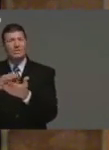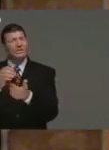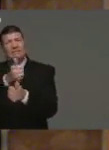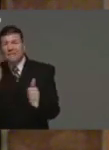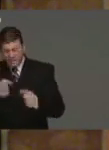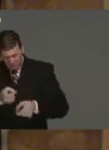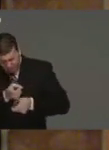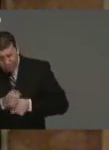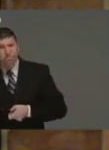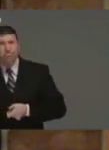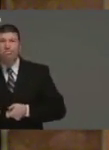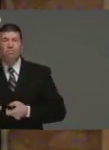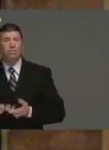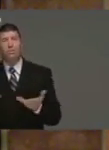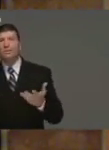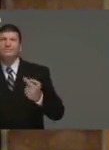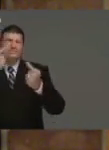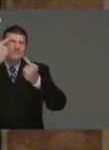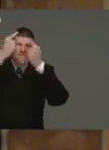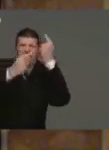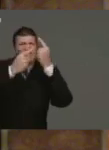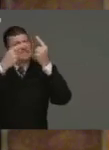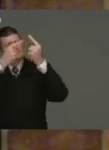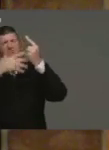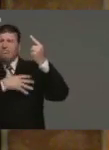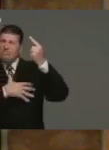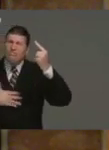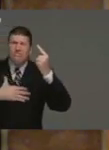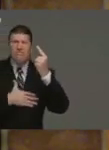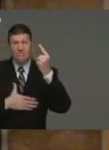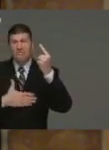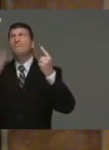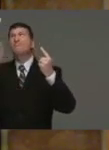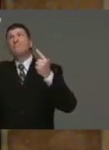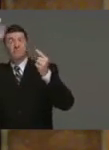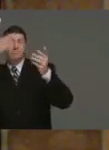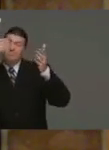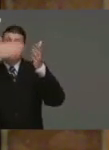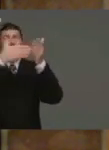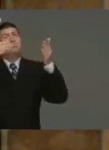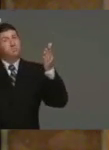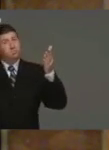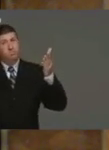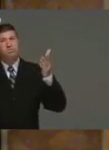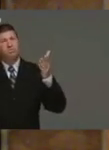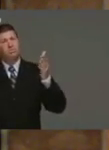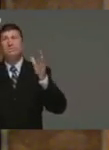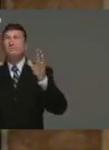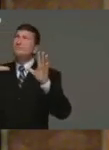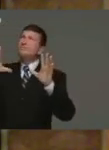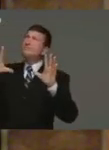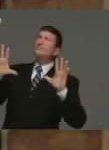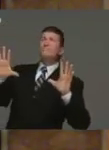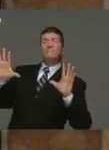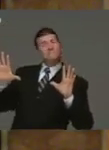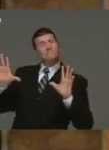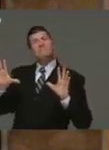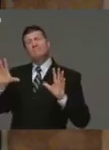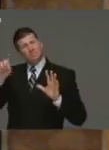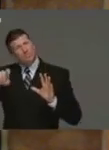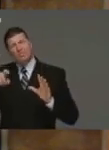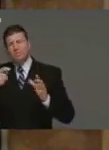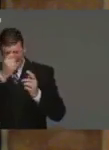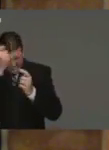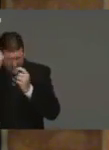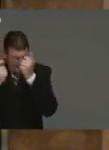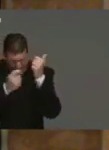did anybody call me? And my mom says, no, son, you're not that important. And think about, to this day, those words still